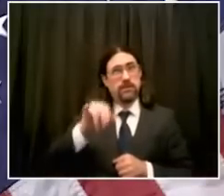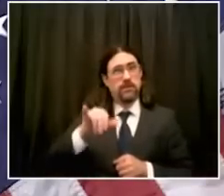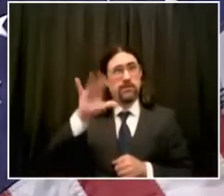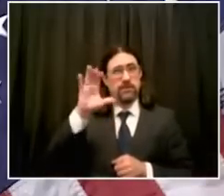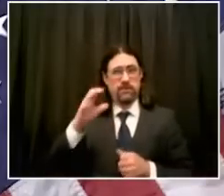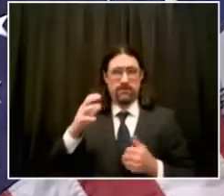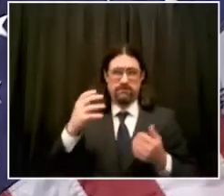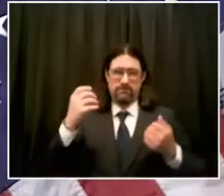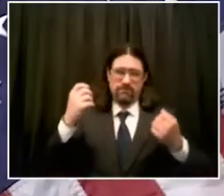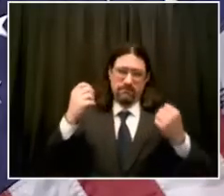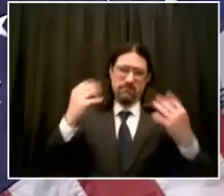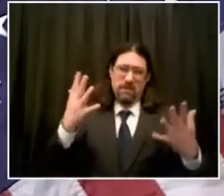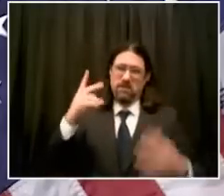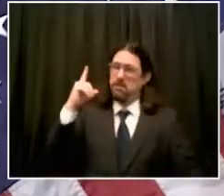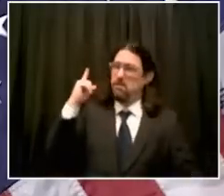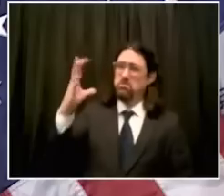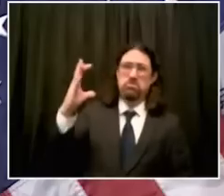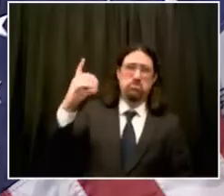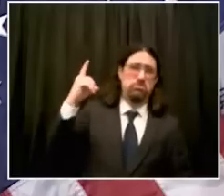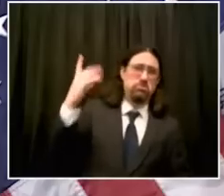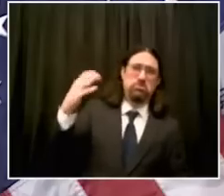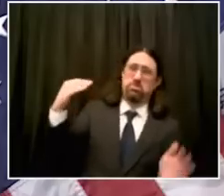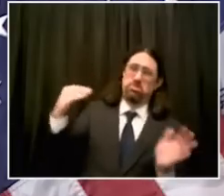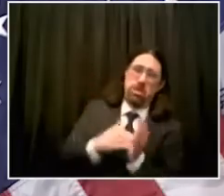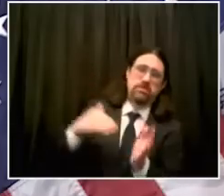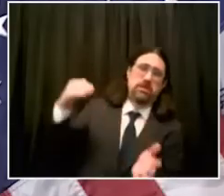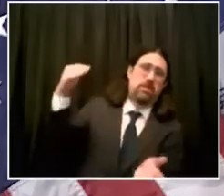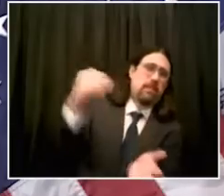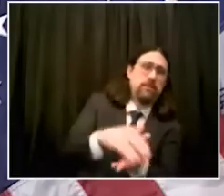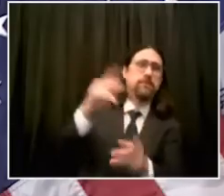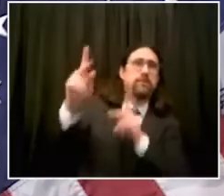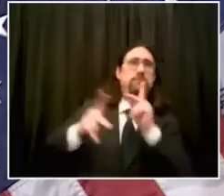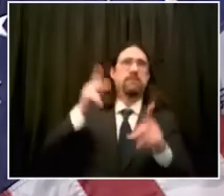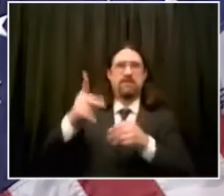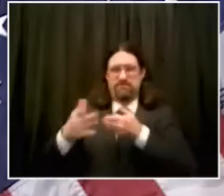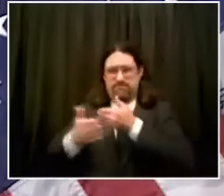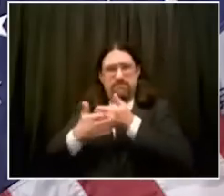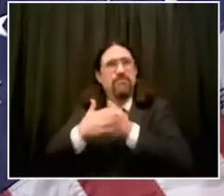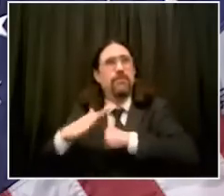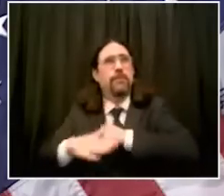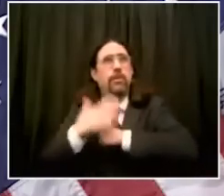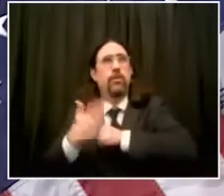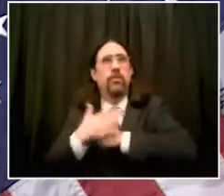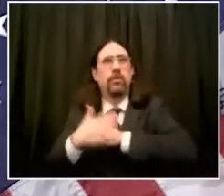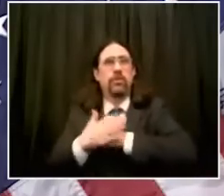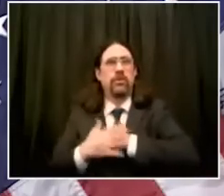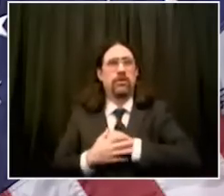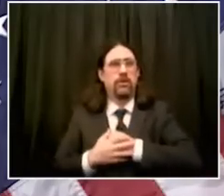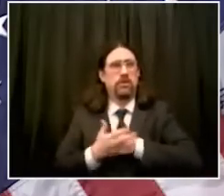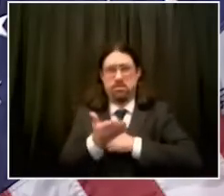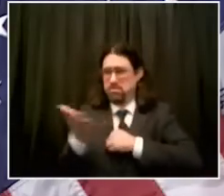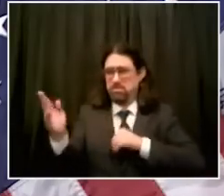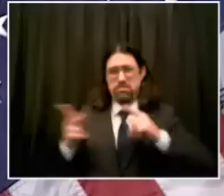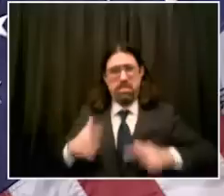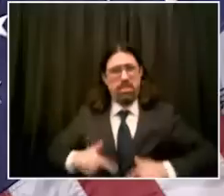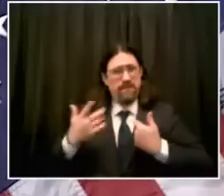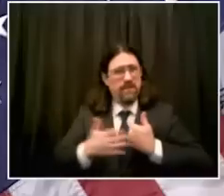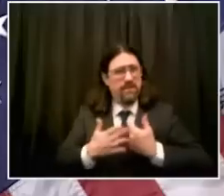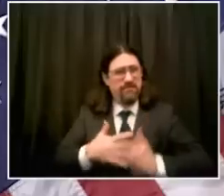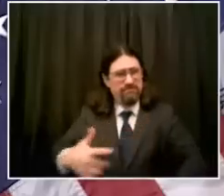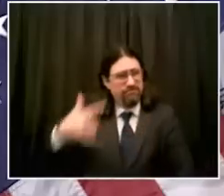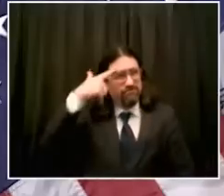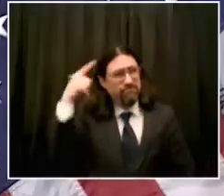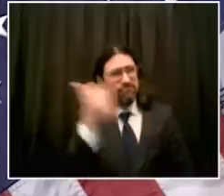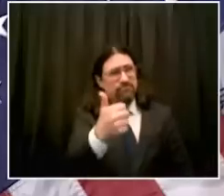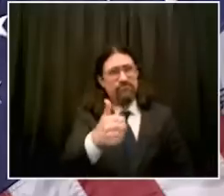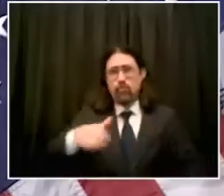lifeguards, no parties, no barbecues, no sports. It's just open space that you